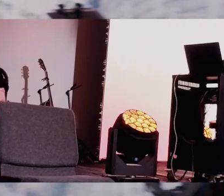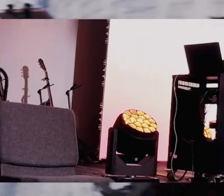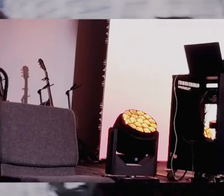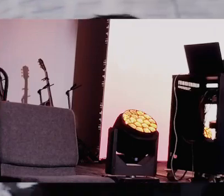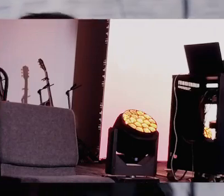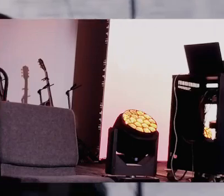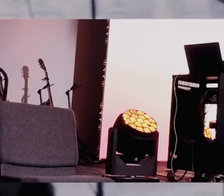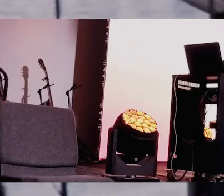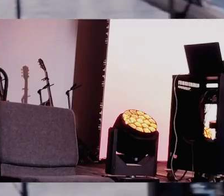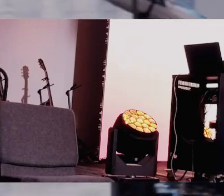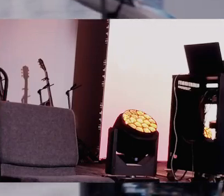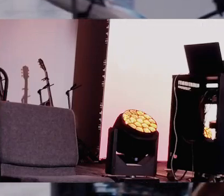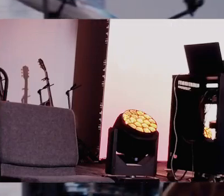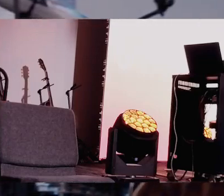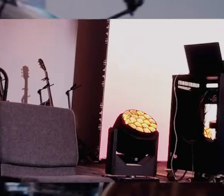Jeremy's done the same with me.